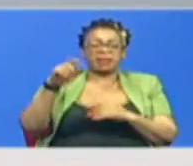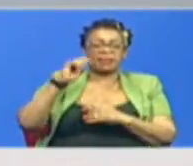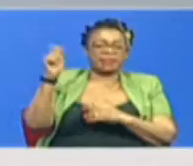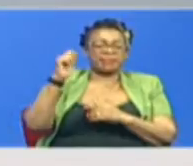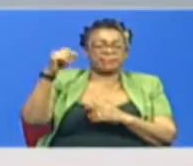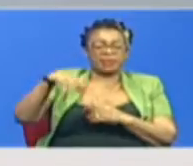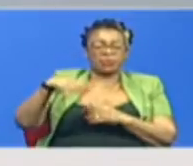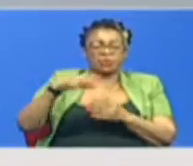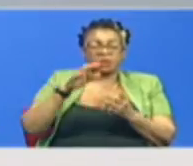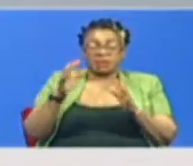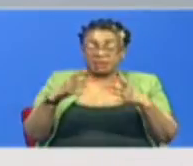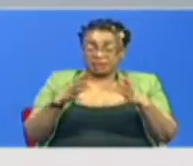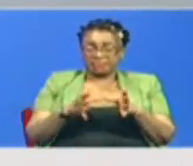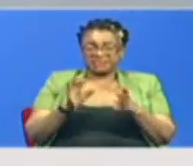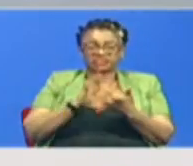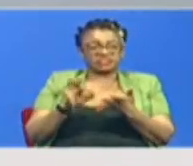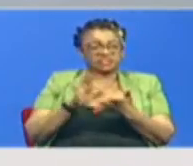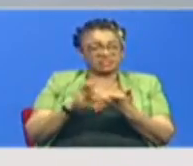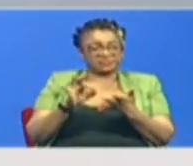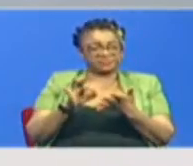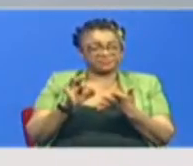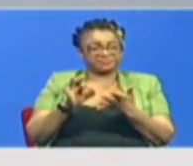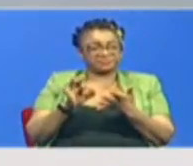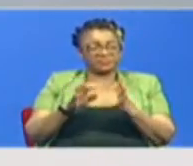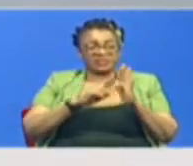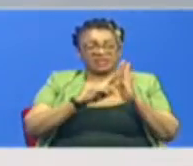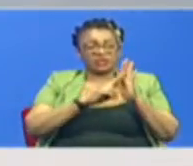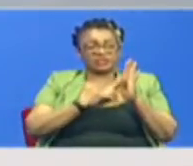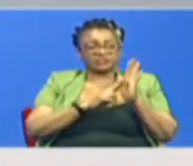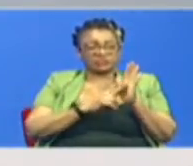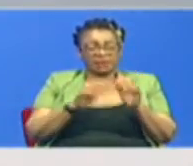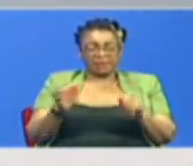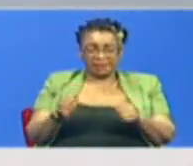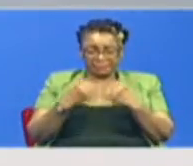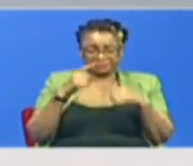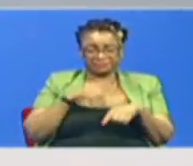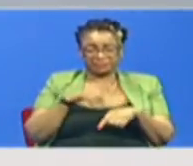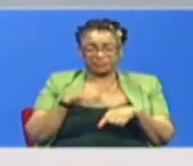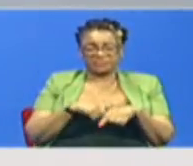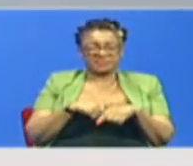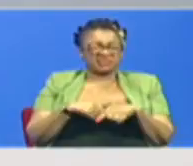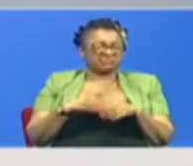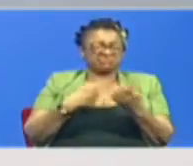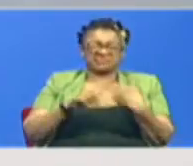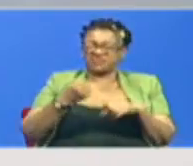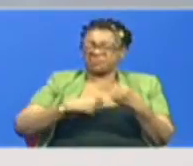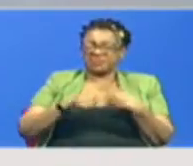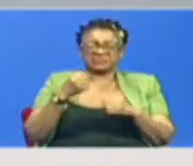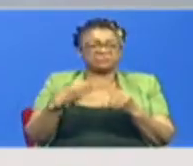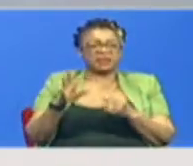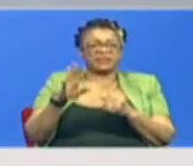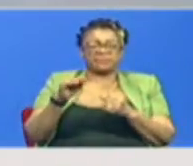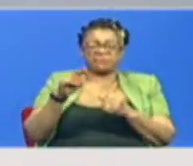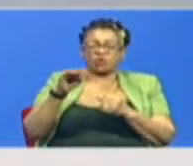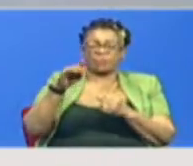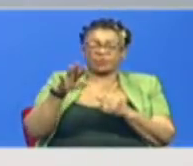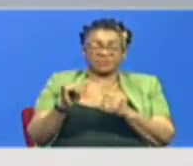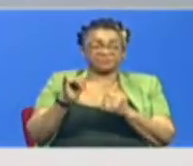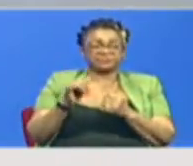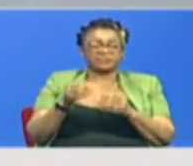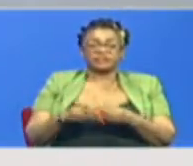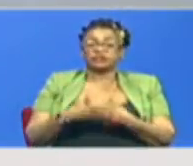secretary, Imelda Bore. The resignation comes on the back of dwindling performance by the monopoly electricity